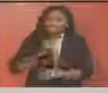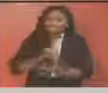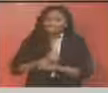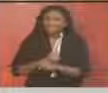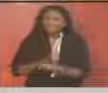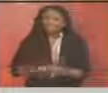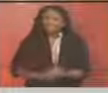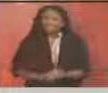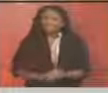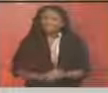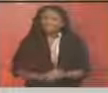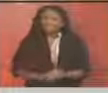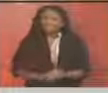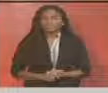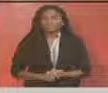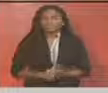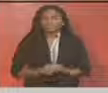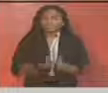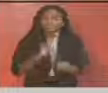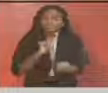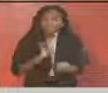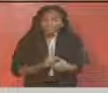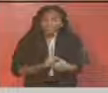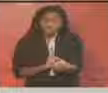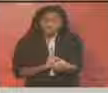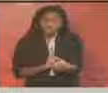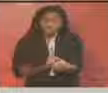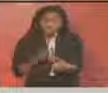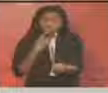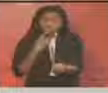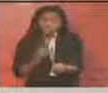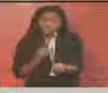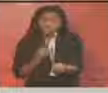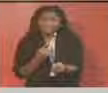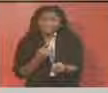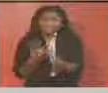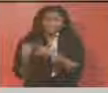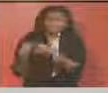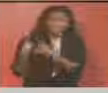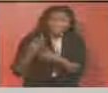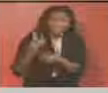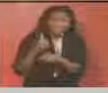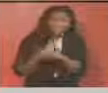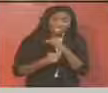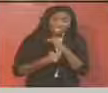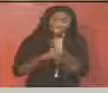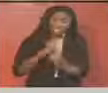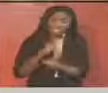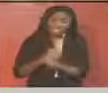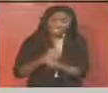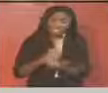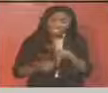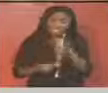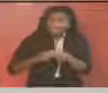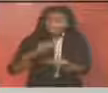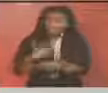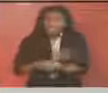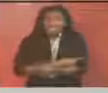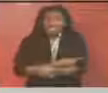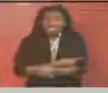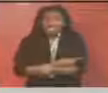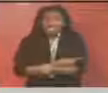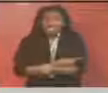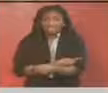weeks ago said, in her 10 years of administering vaccines, she has never had to fill out an